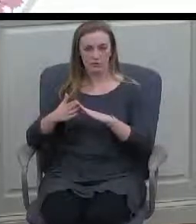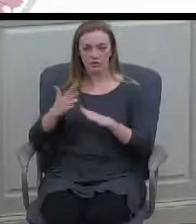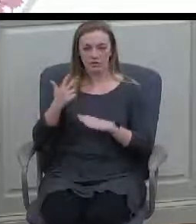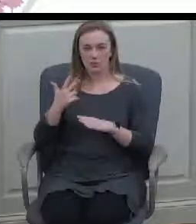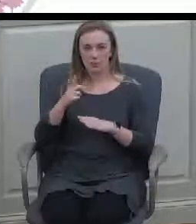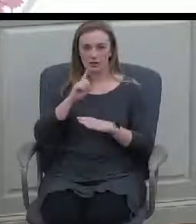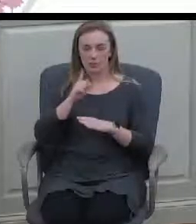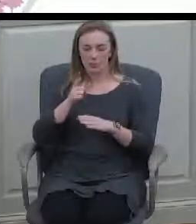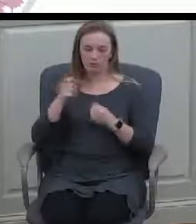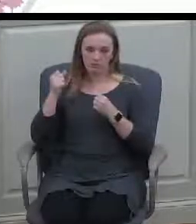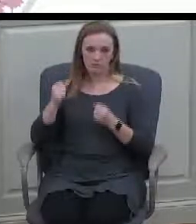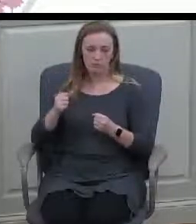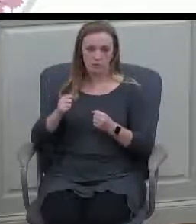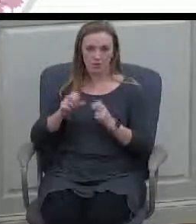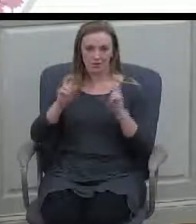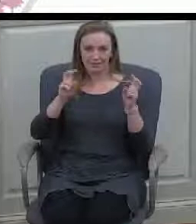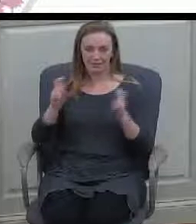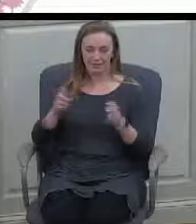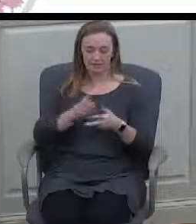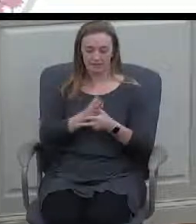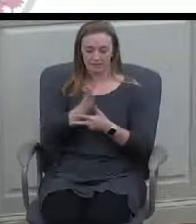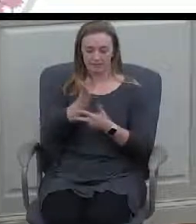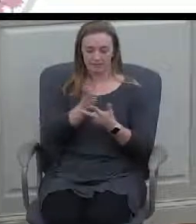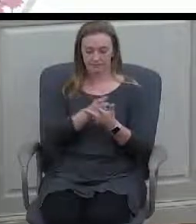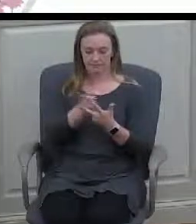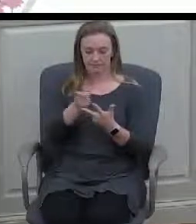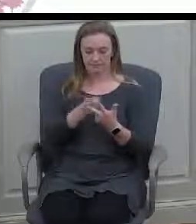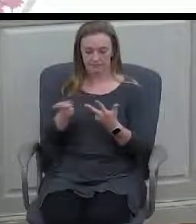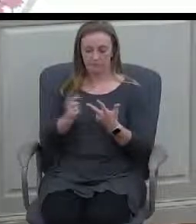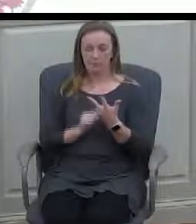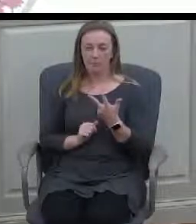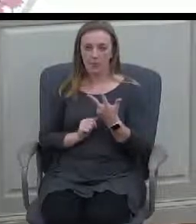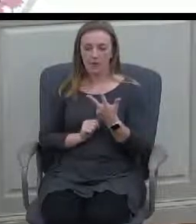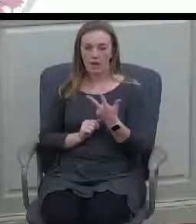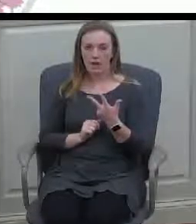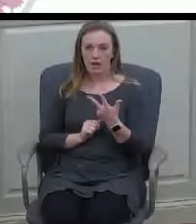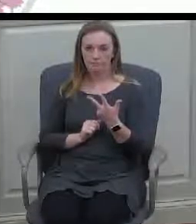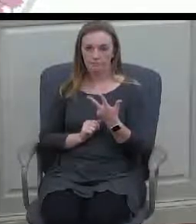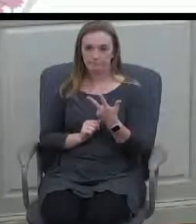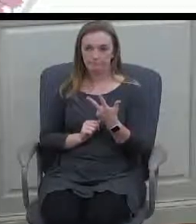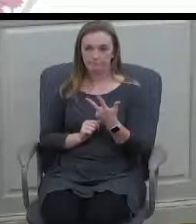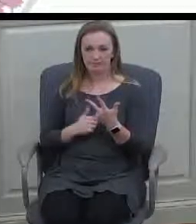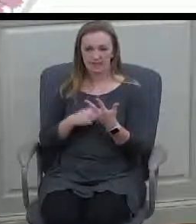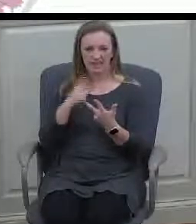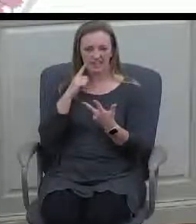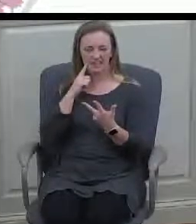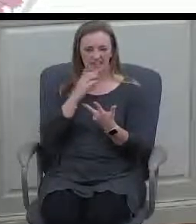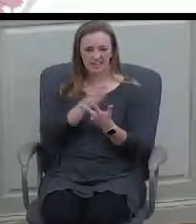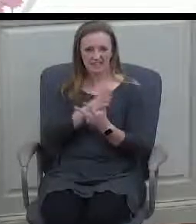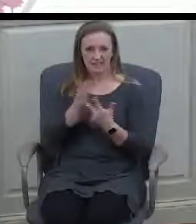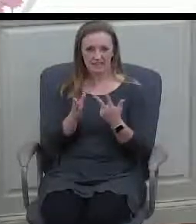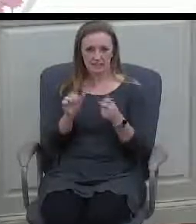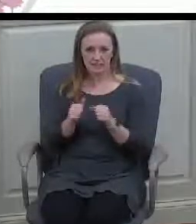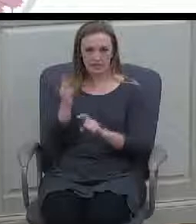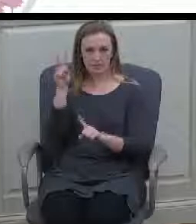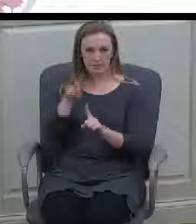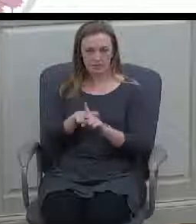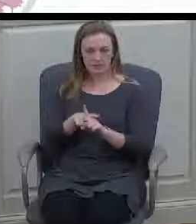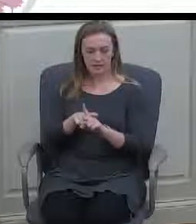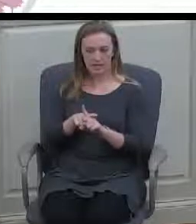big themes came to the surface for us throughout that process, which I think can apply directly to